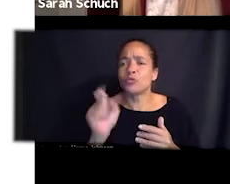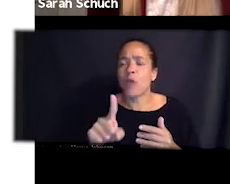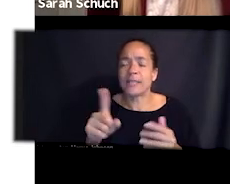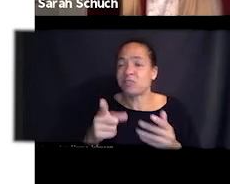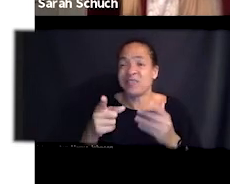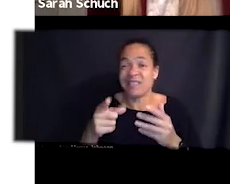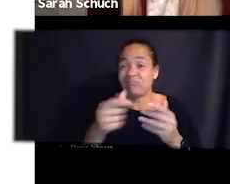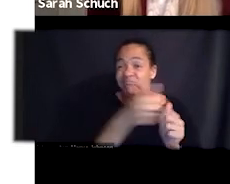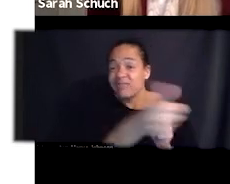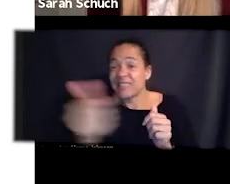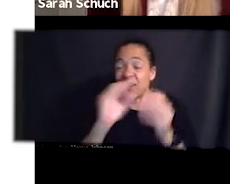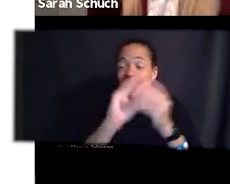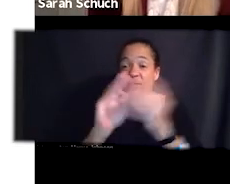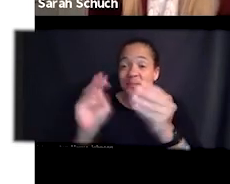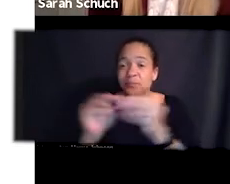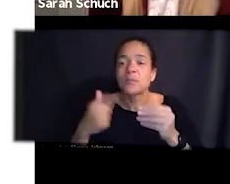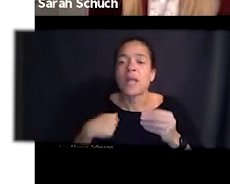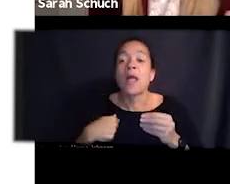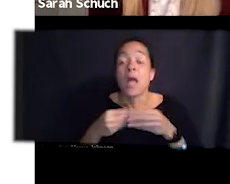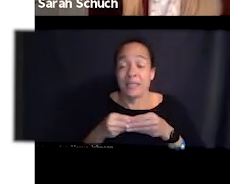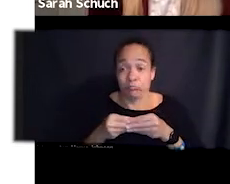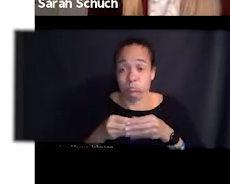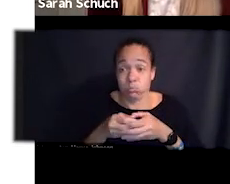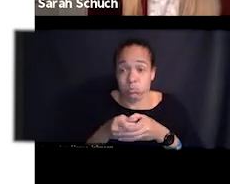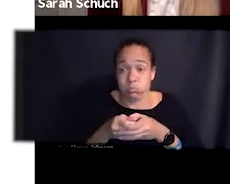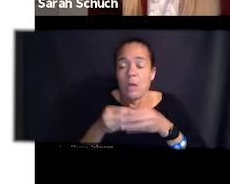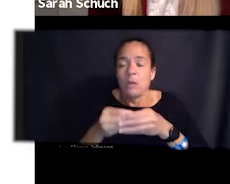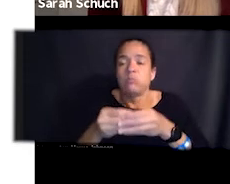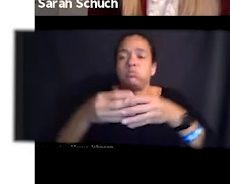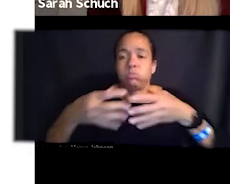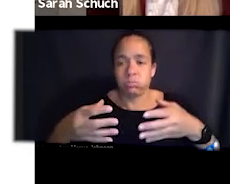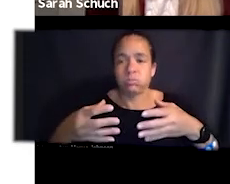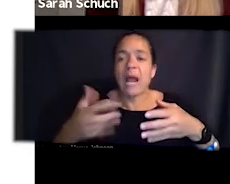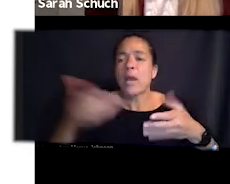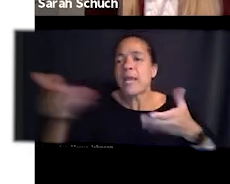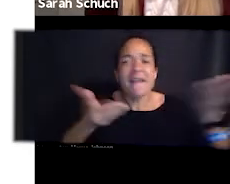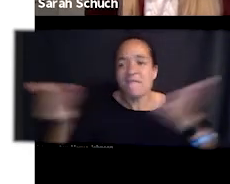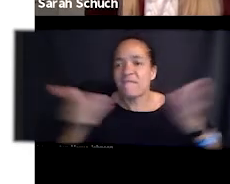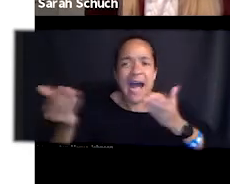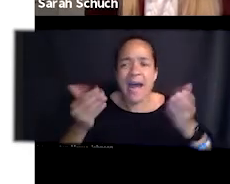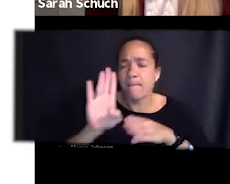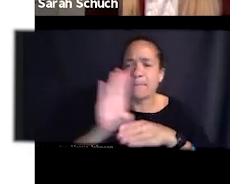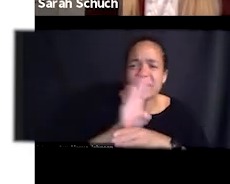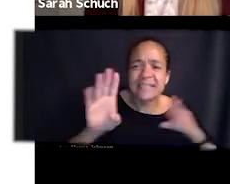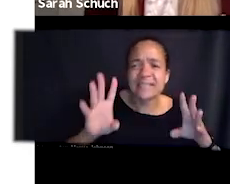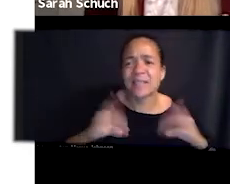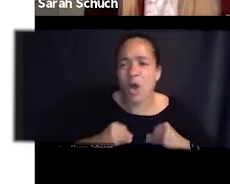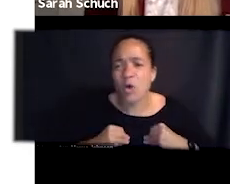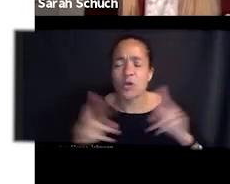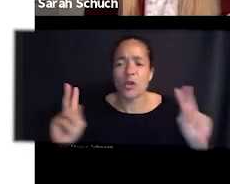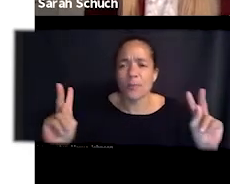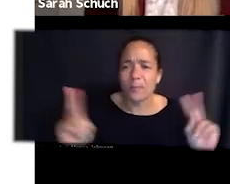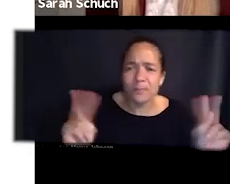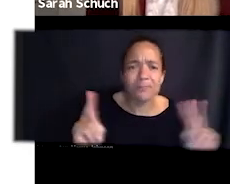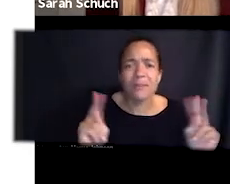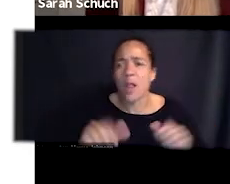larger community conversations where it was kind of an open invite to Flint businesses, business owners, and residents to really just